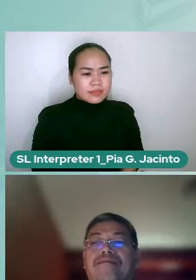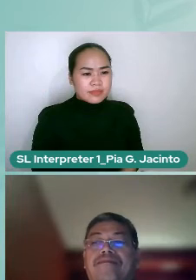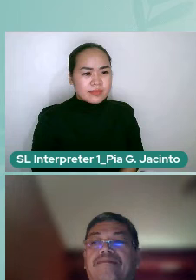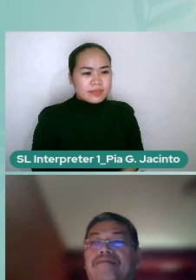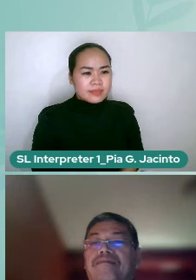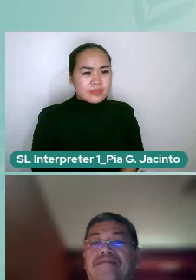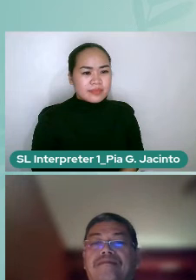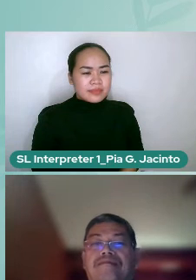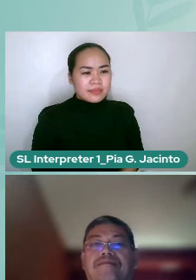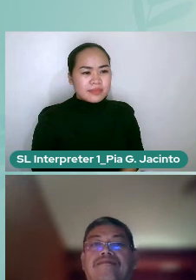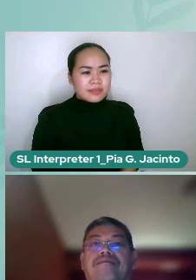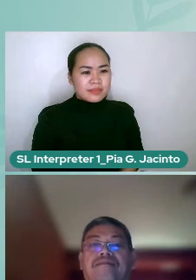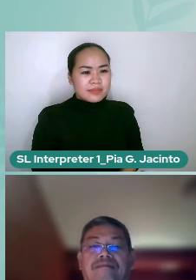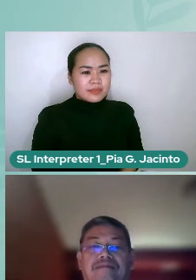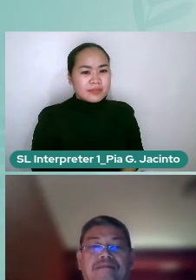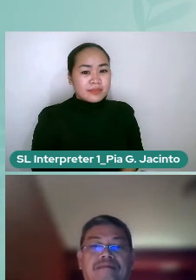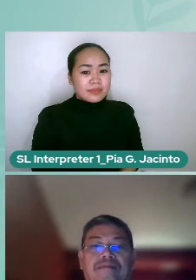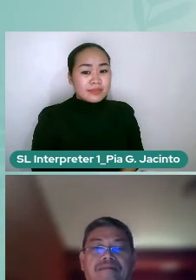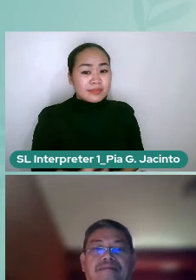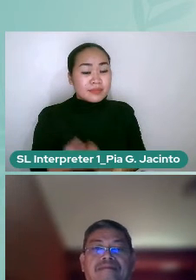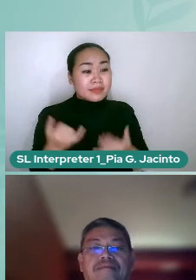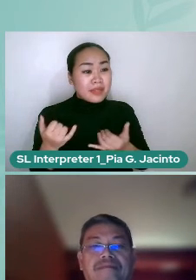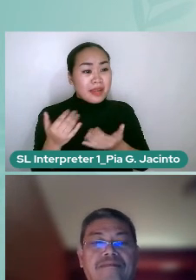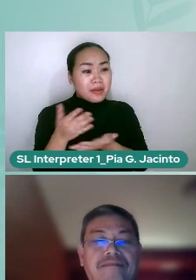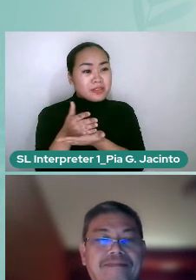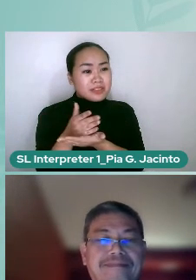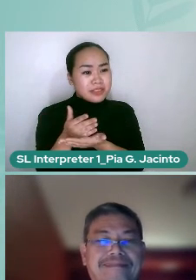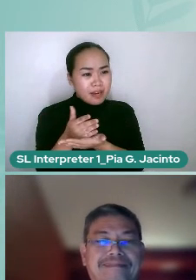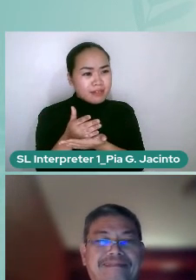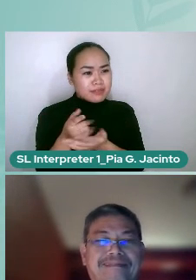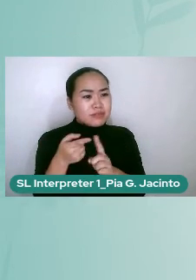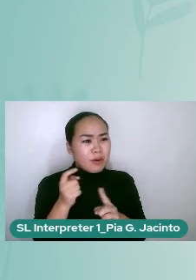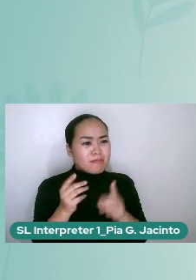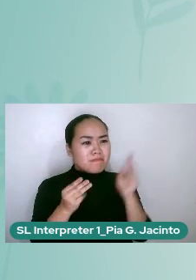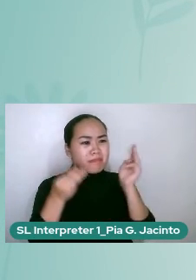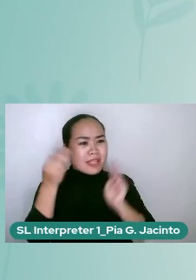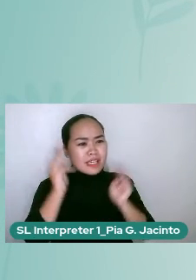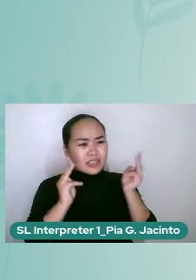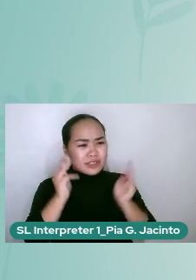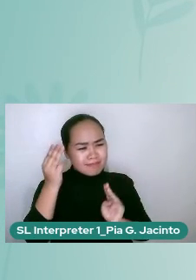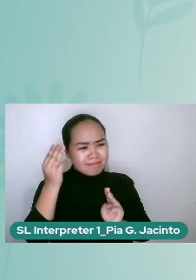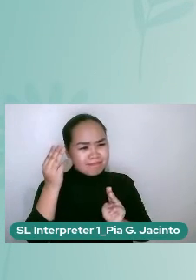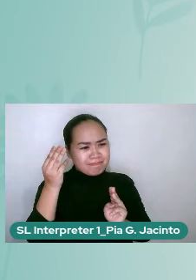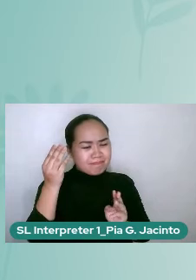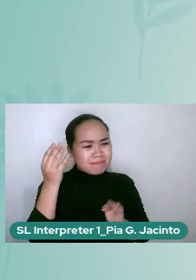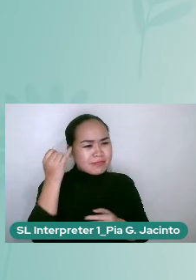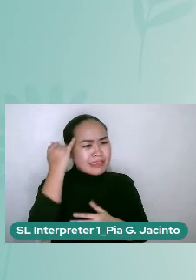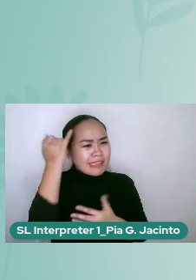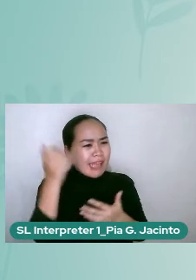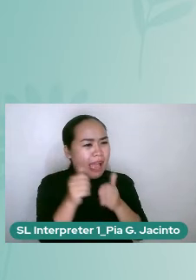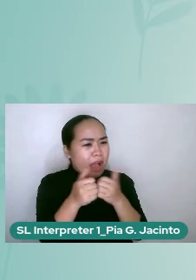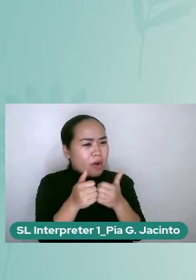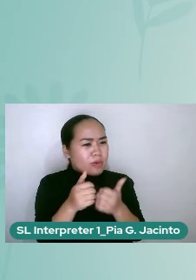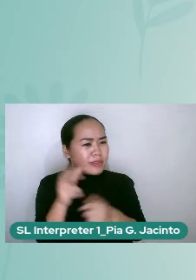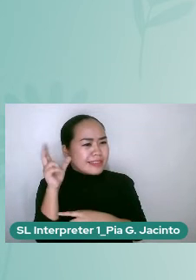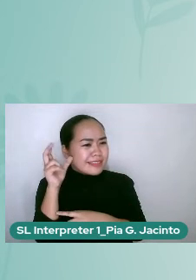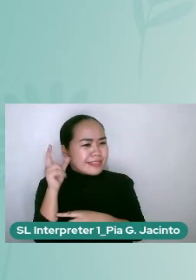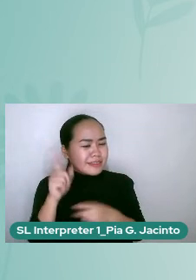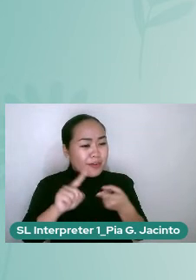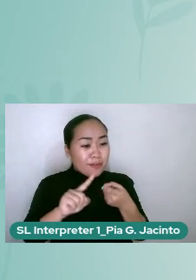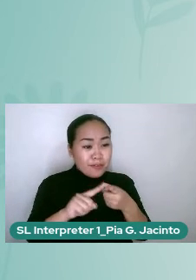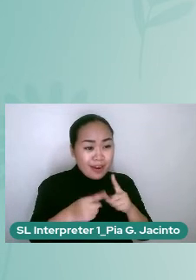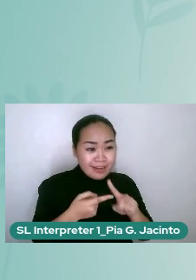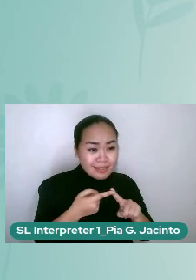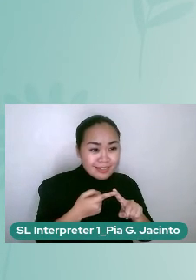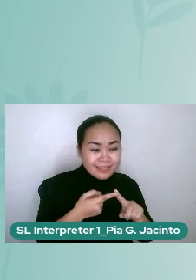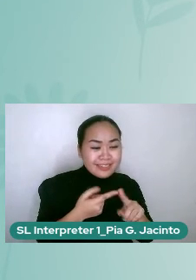This opportunity to share from a Malaysian's perspective. I'm glad to be here with friends, and I think we